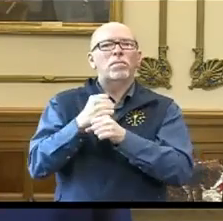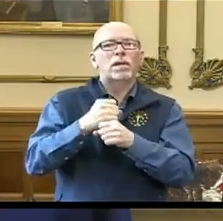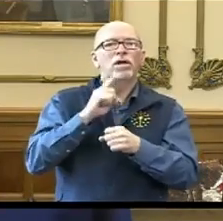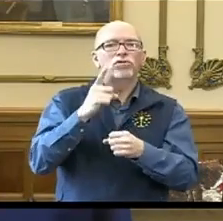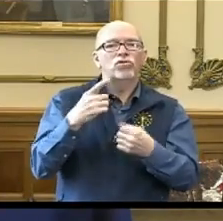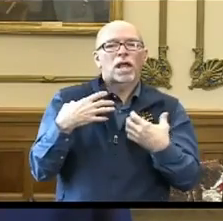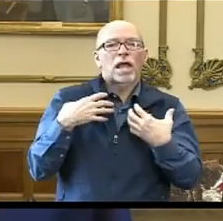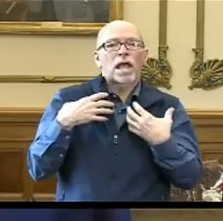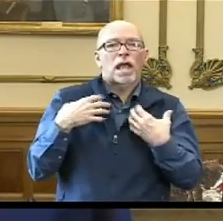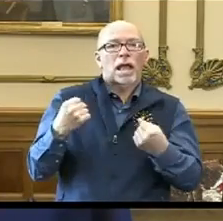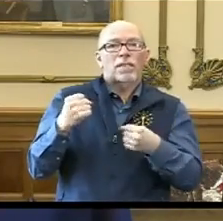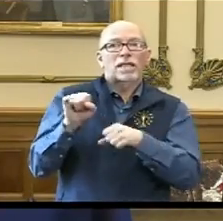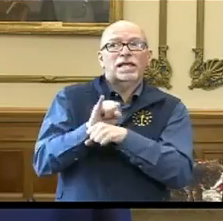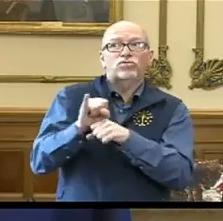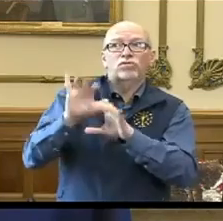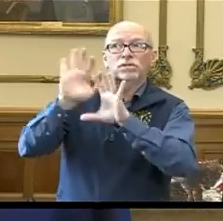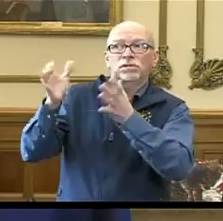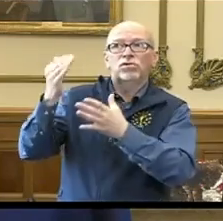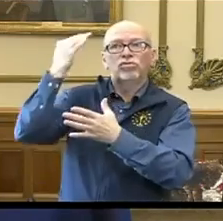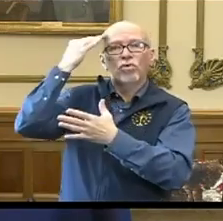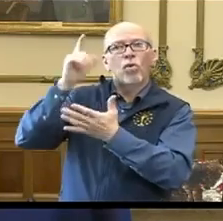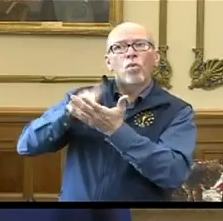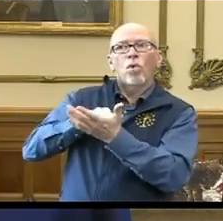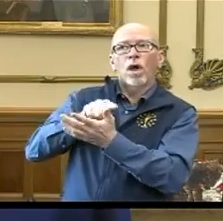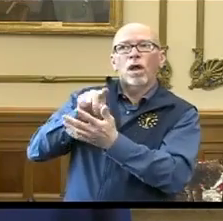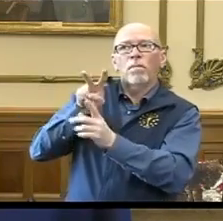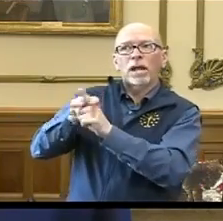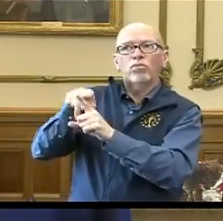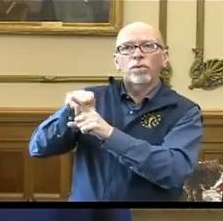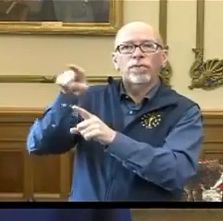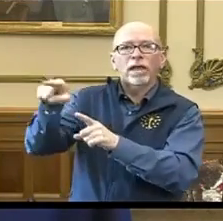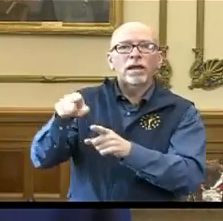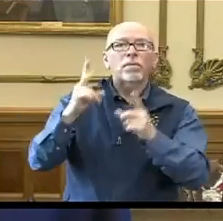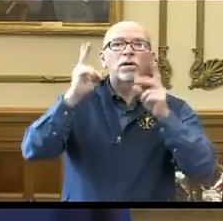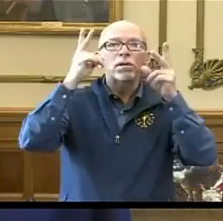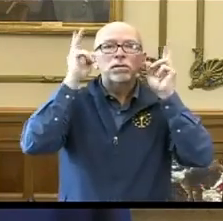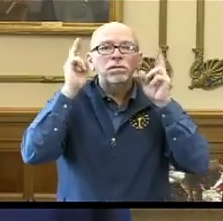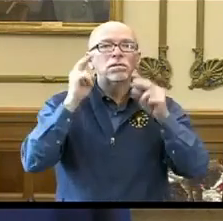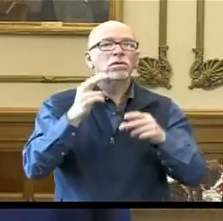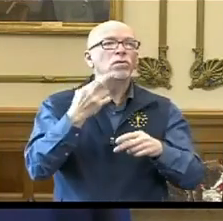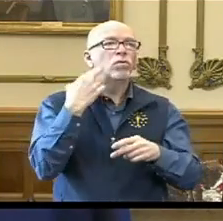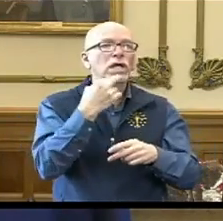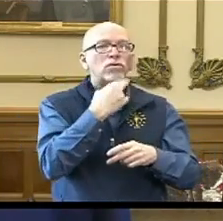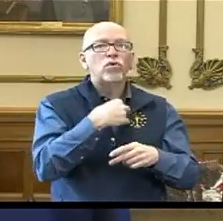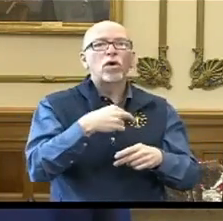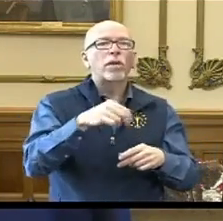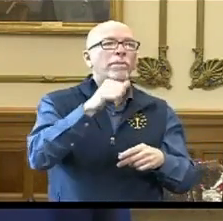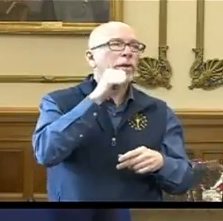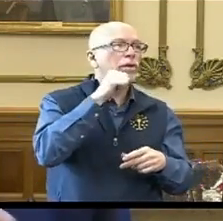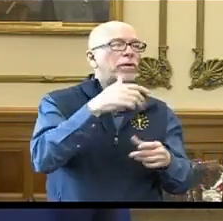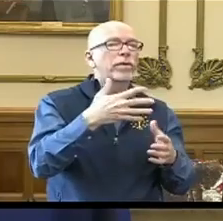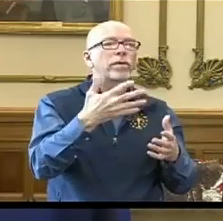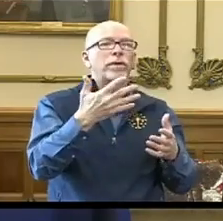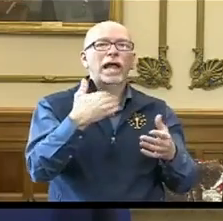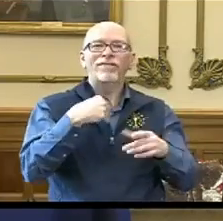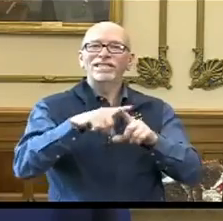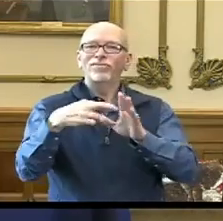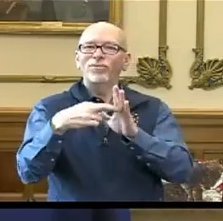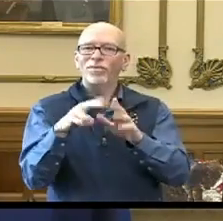healthcare industry knows what's applicable to them. We want to make sure salons and restaurants and bars and, it